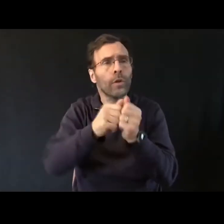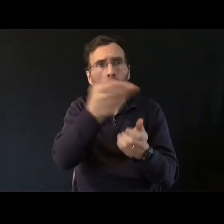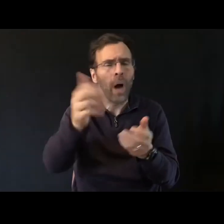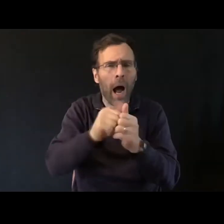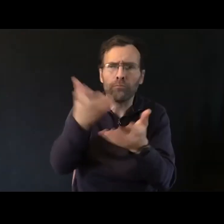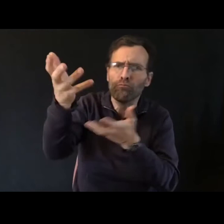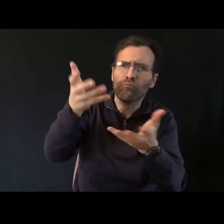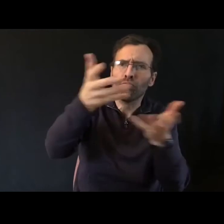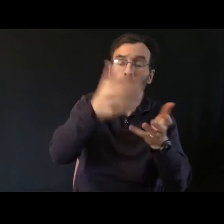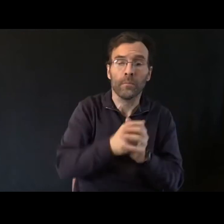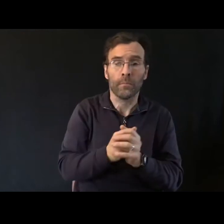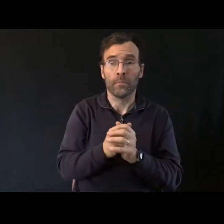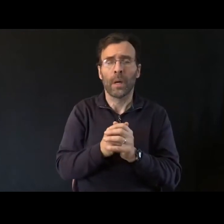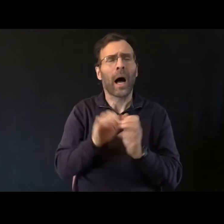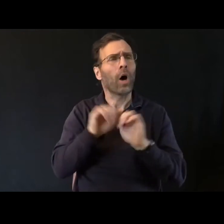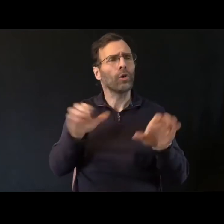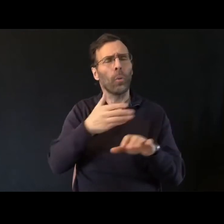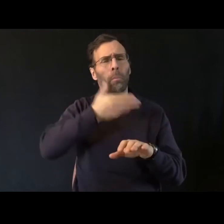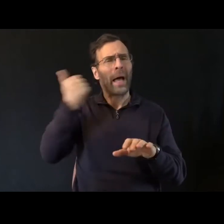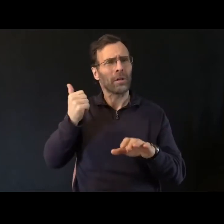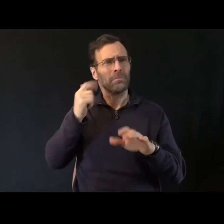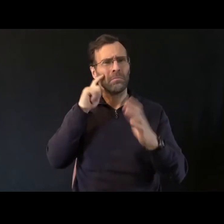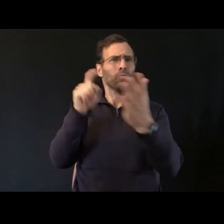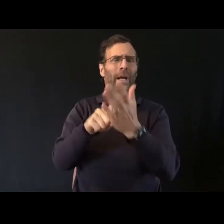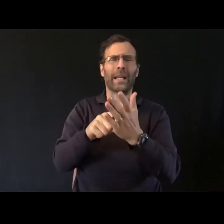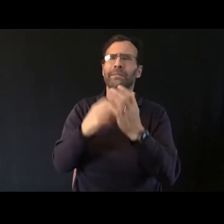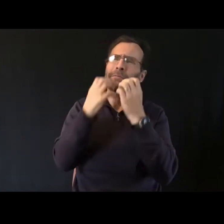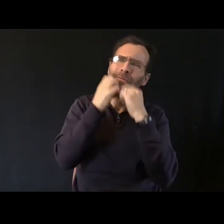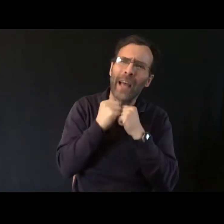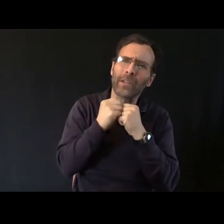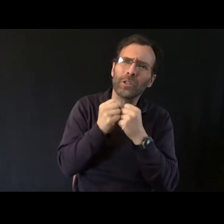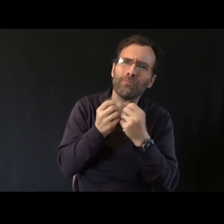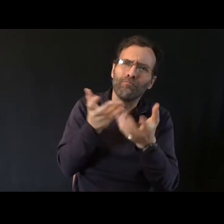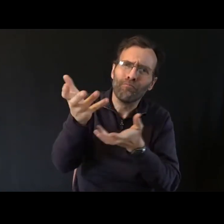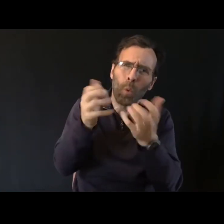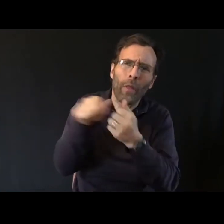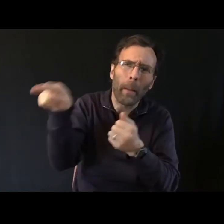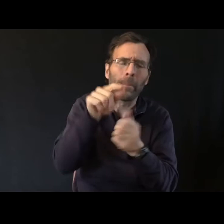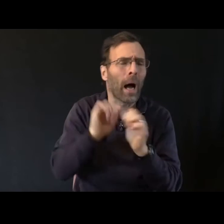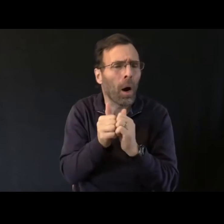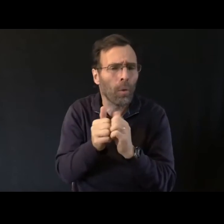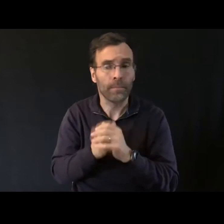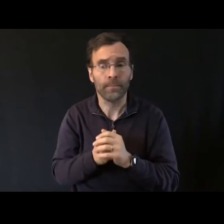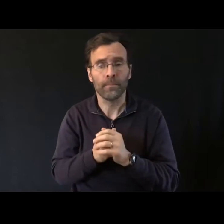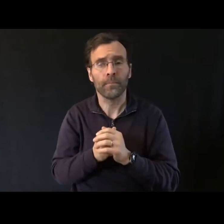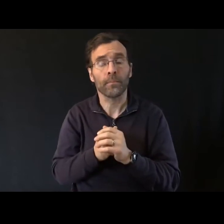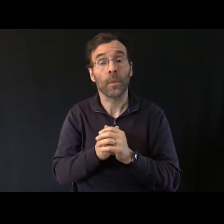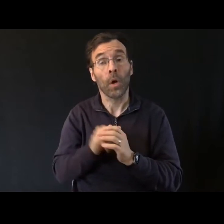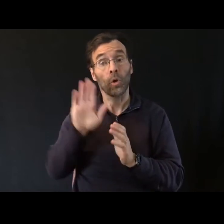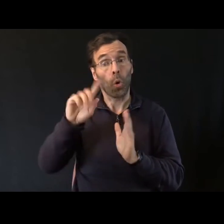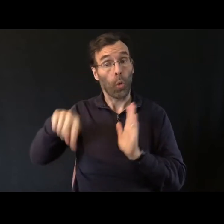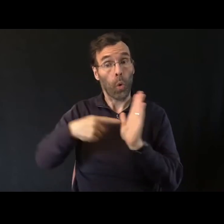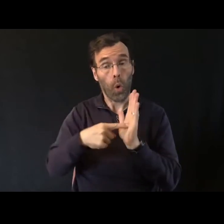And how can you do a better job of recognizing, valuing, and engaging with them? What is your role to encourage